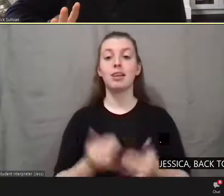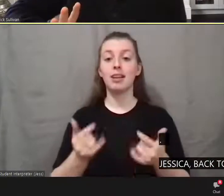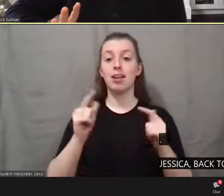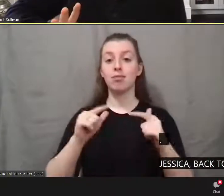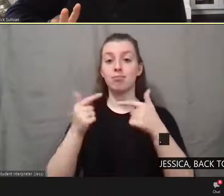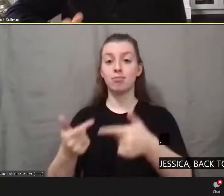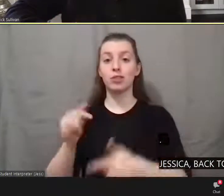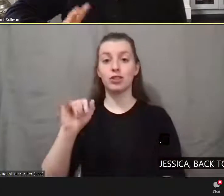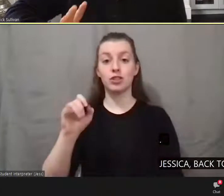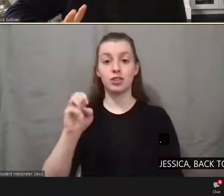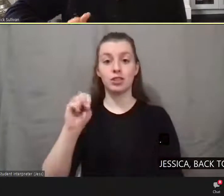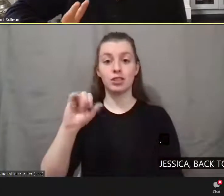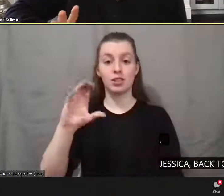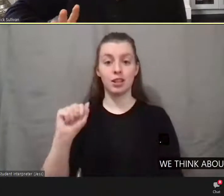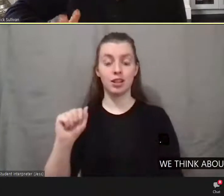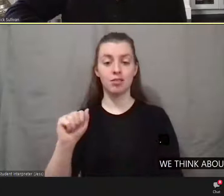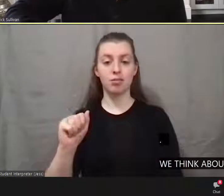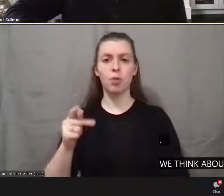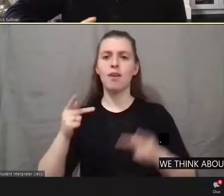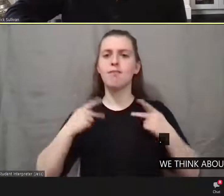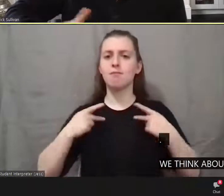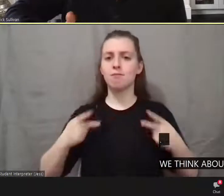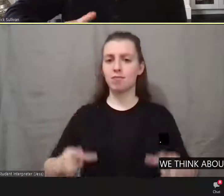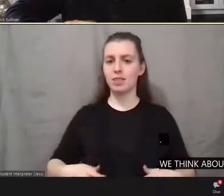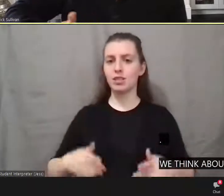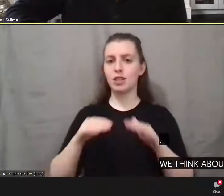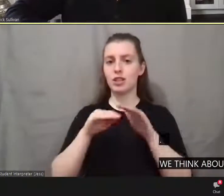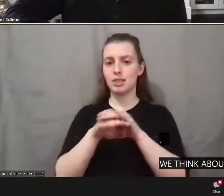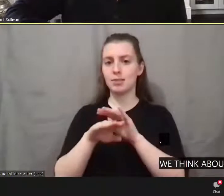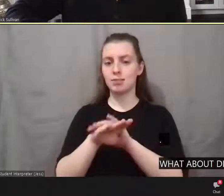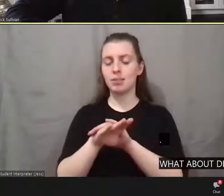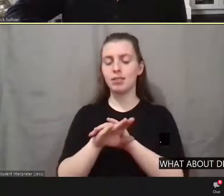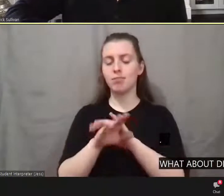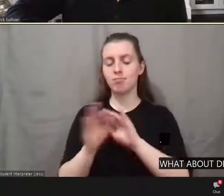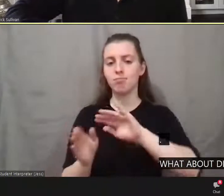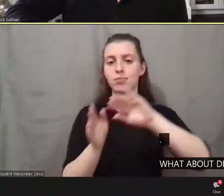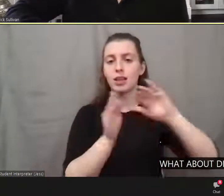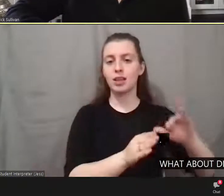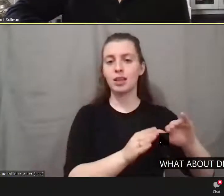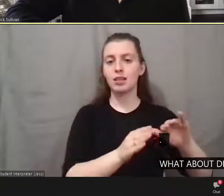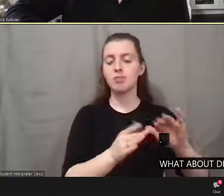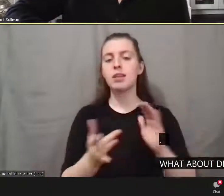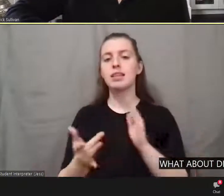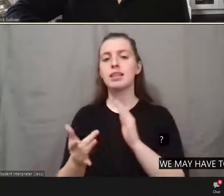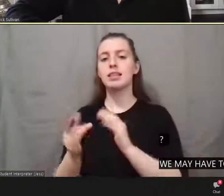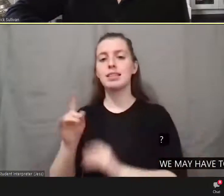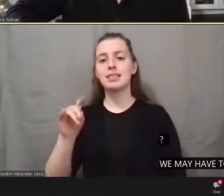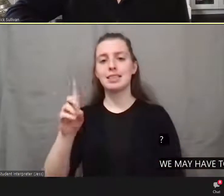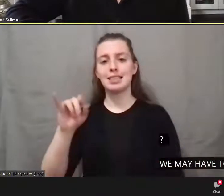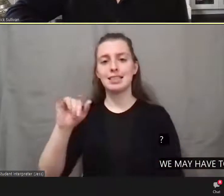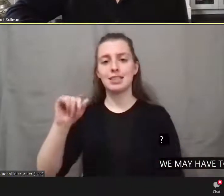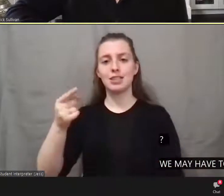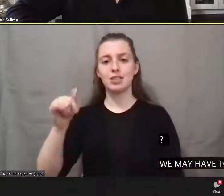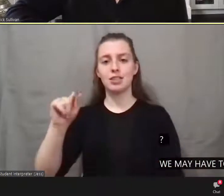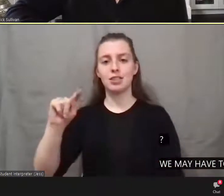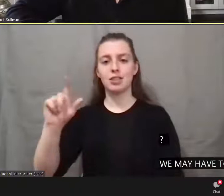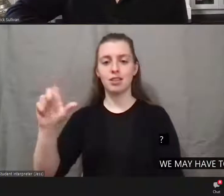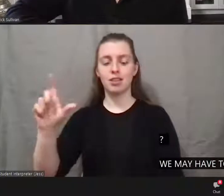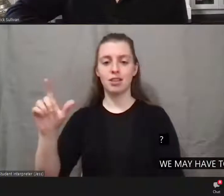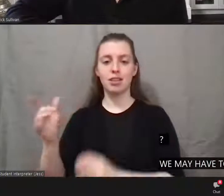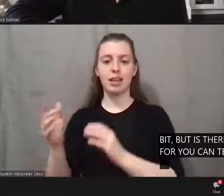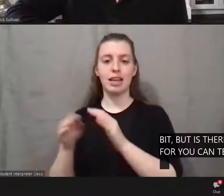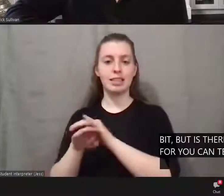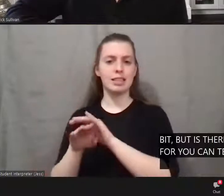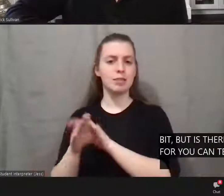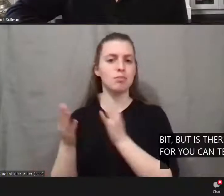physical accessibility. What about digital accessibility? We may have touched on that a little bit, but is there more you can tell us? Well,